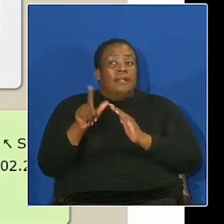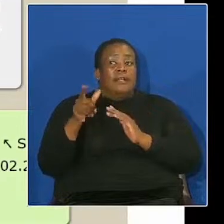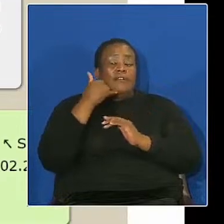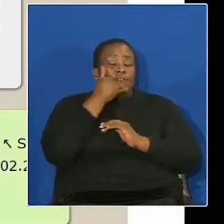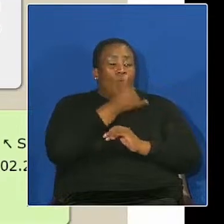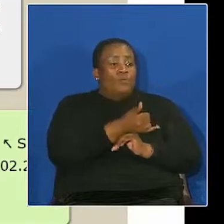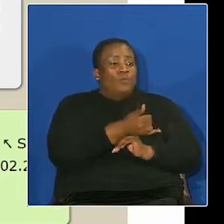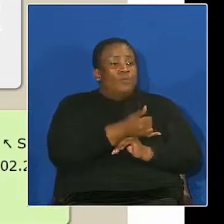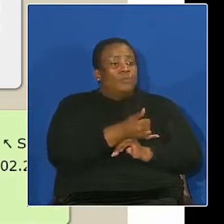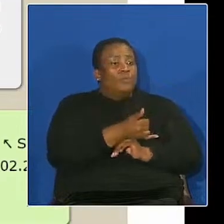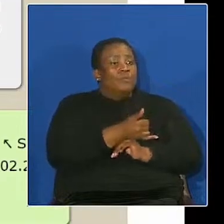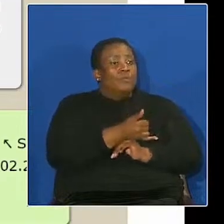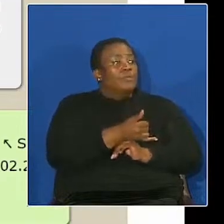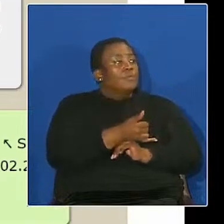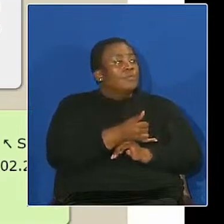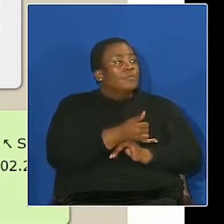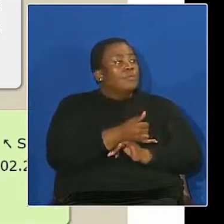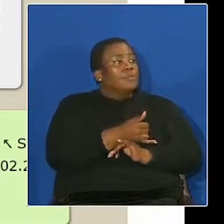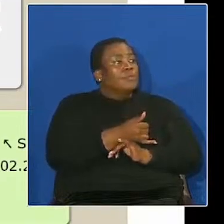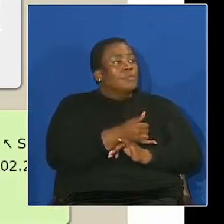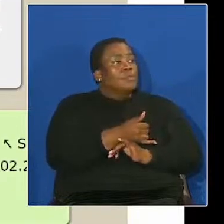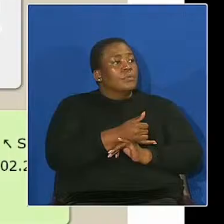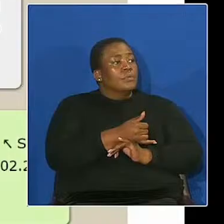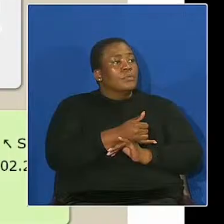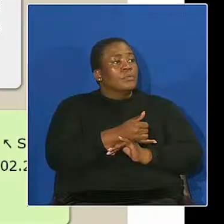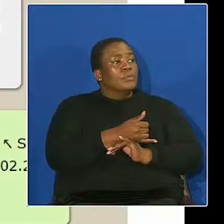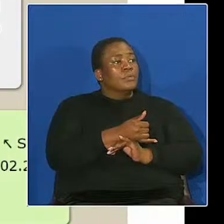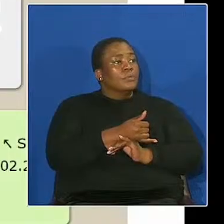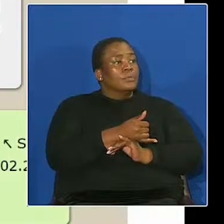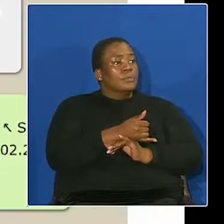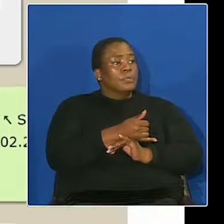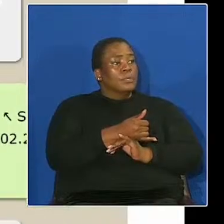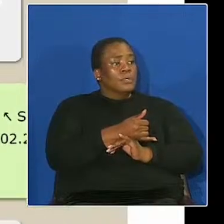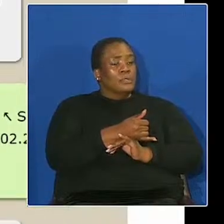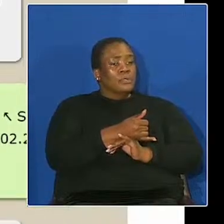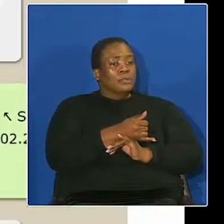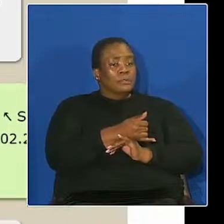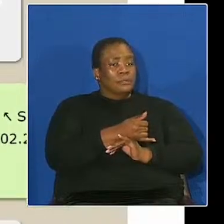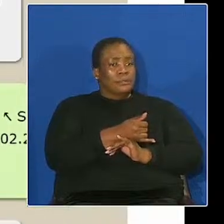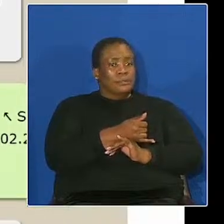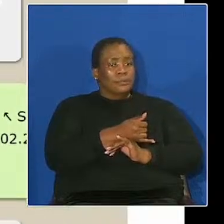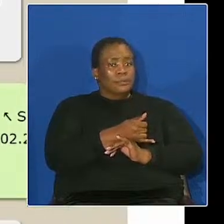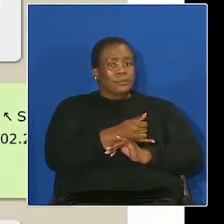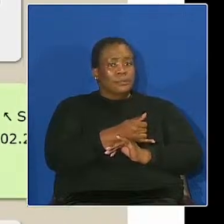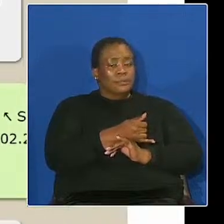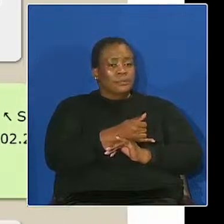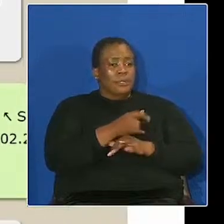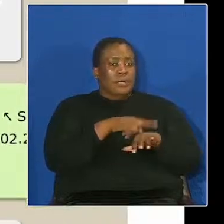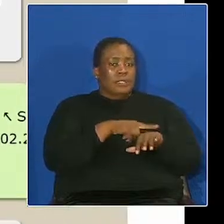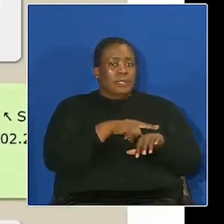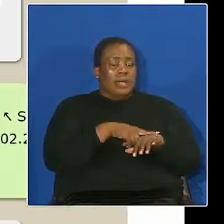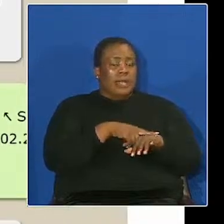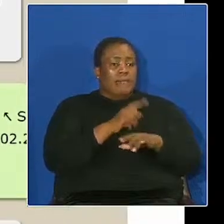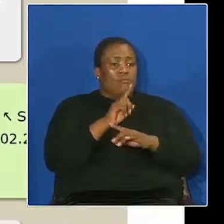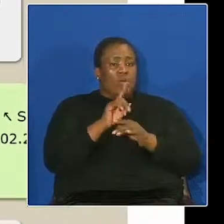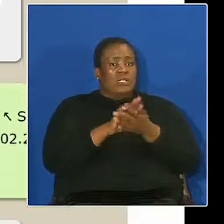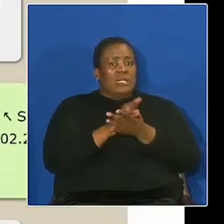making a call to Mr. Brown Mokgotsi at